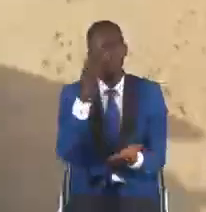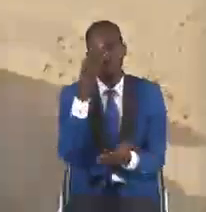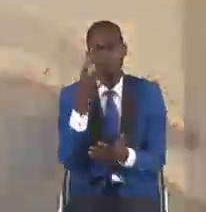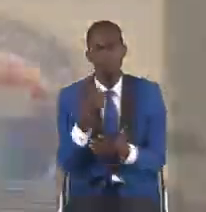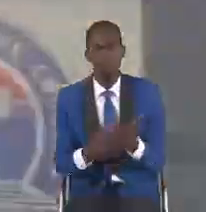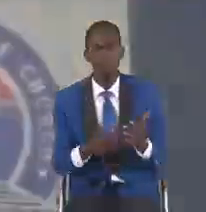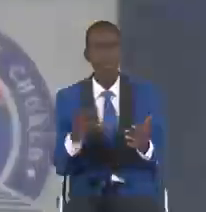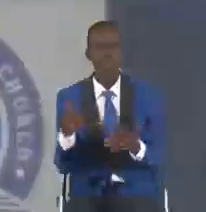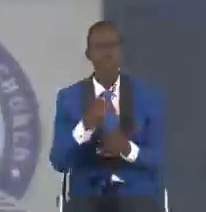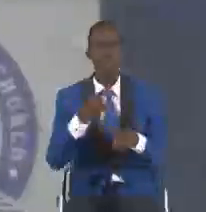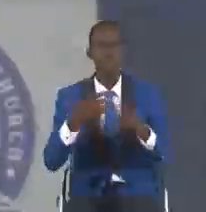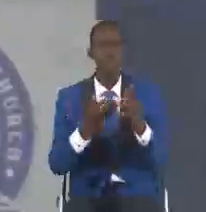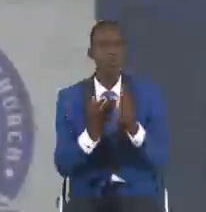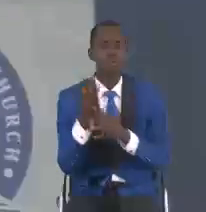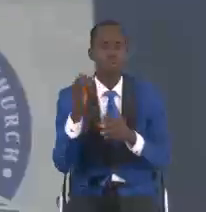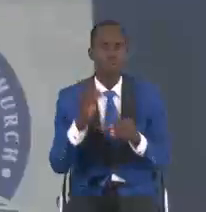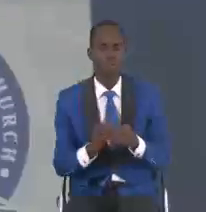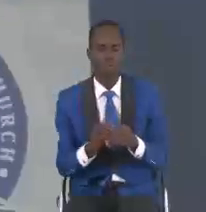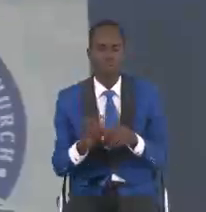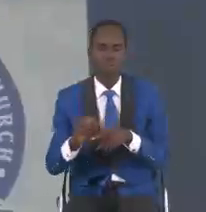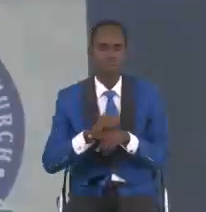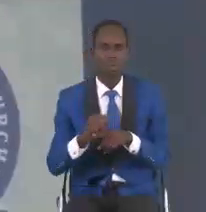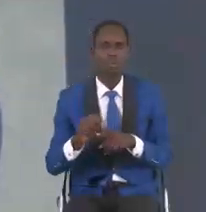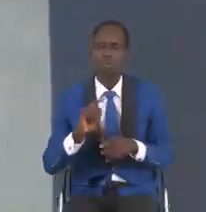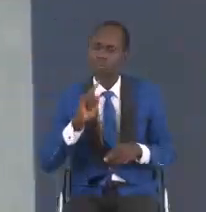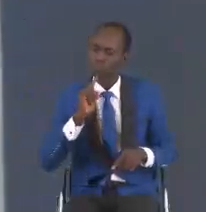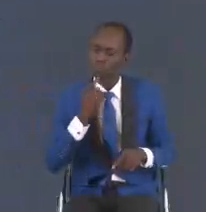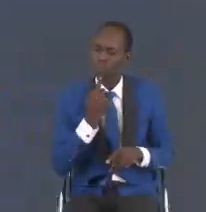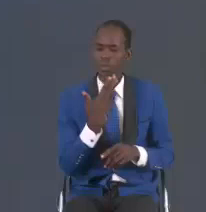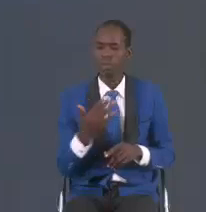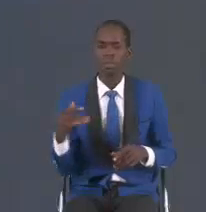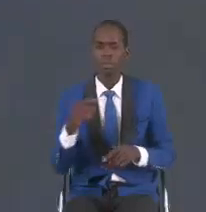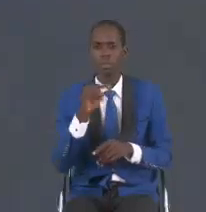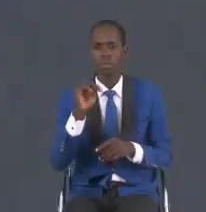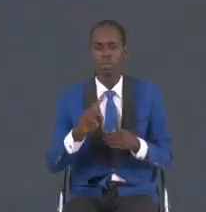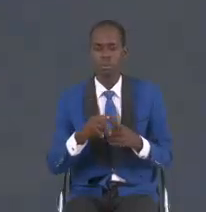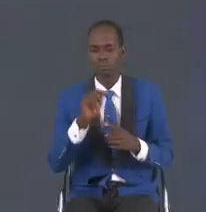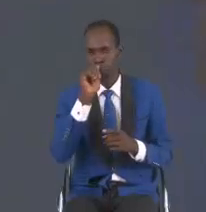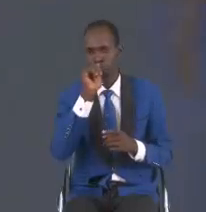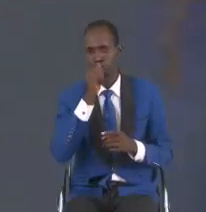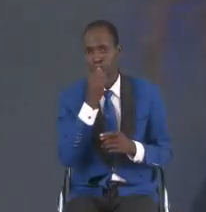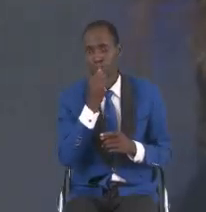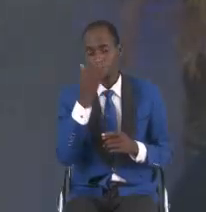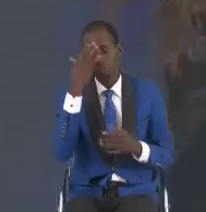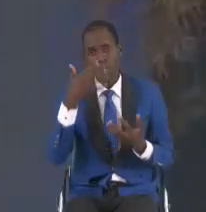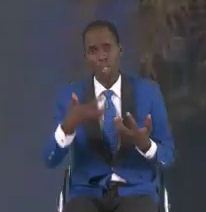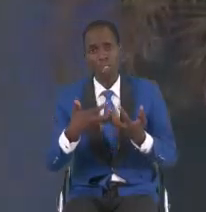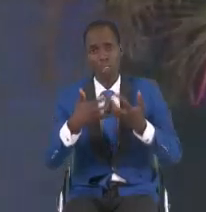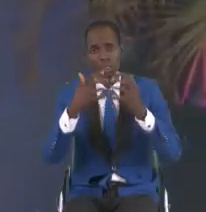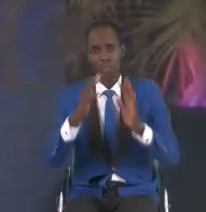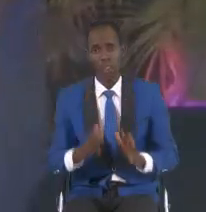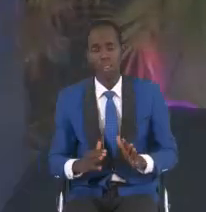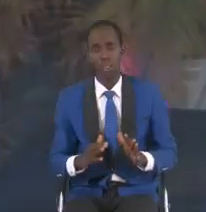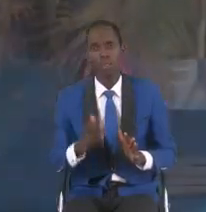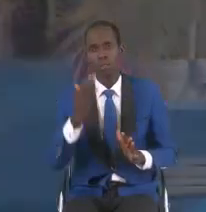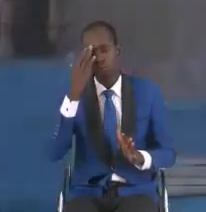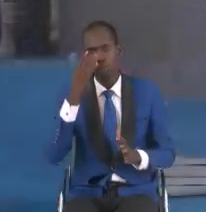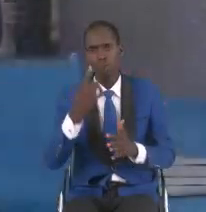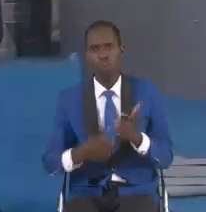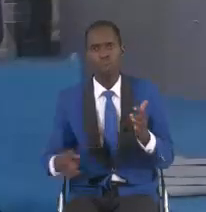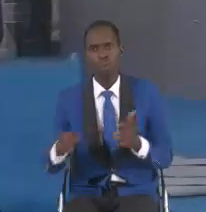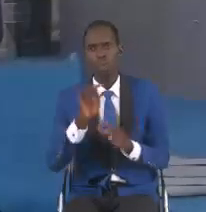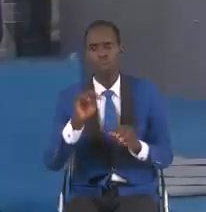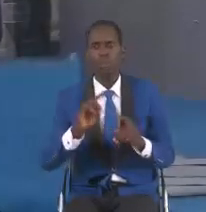training. Real thing they have to endure. And engineers, they know what they have to go through. Carpenters know what they have to go